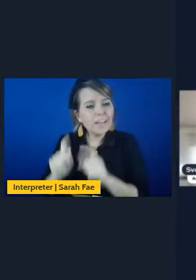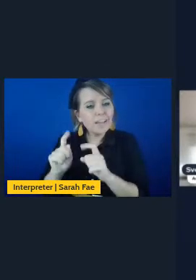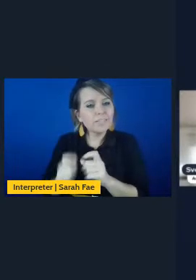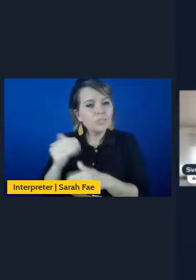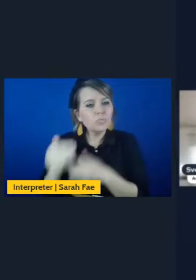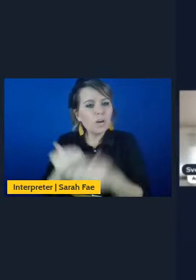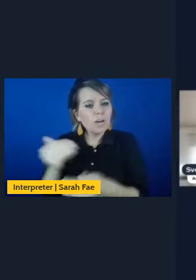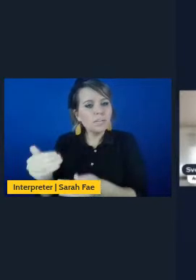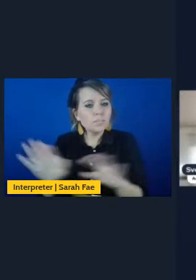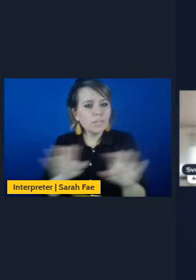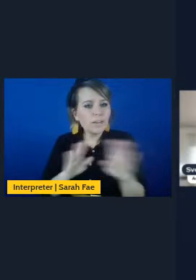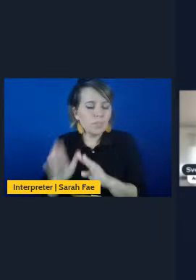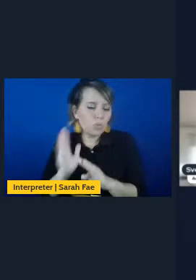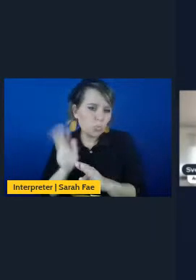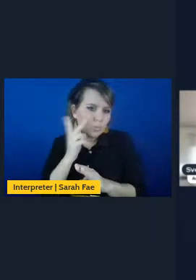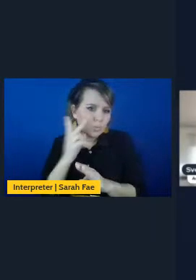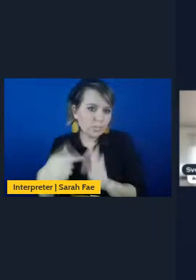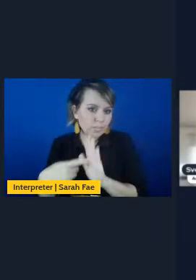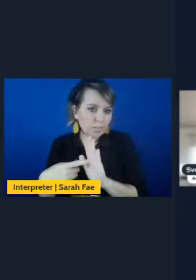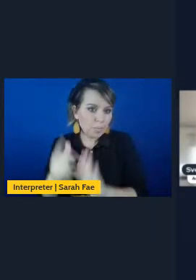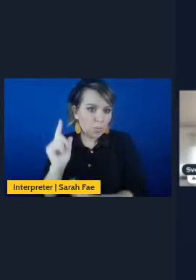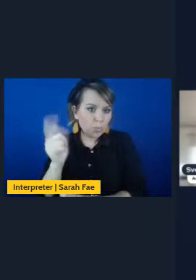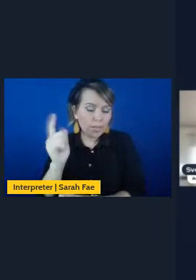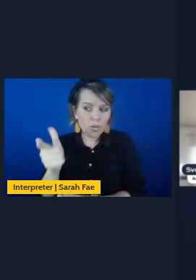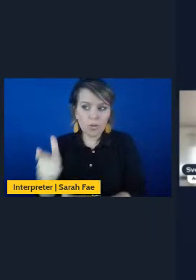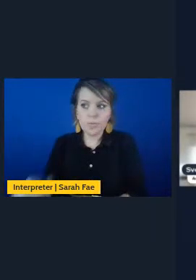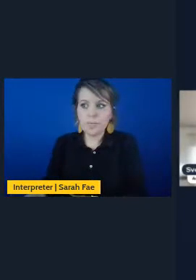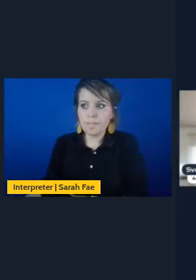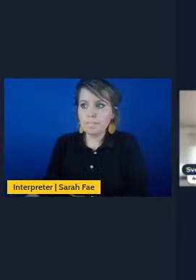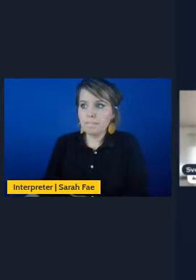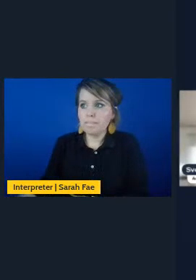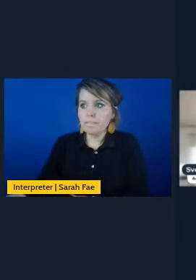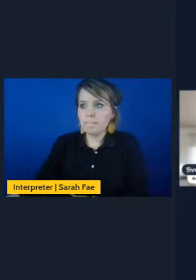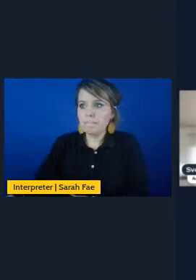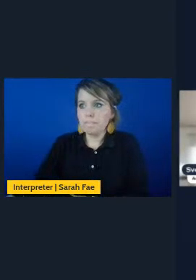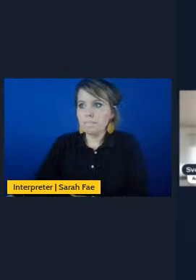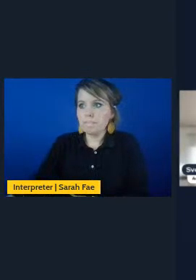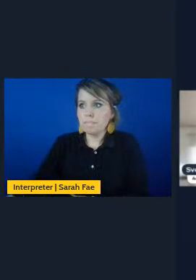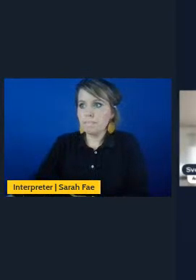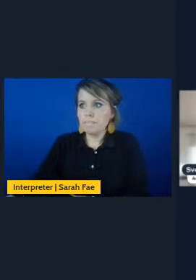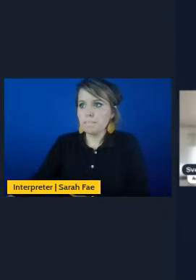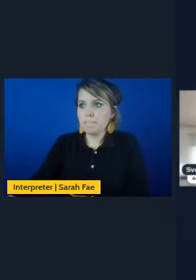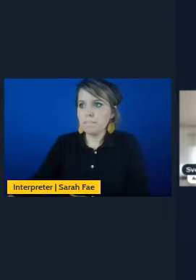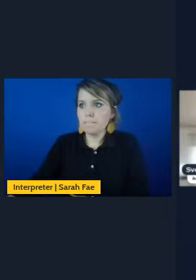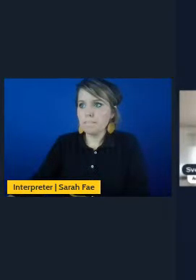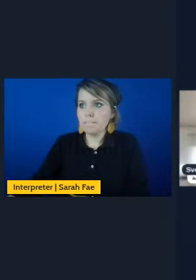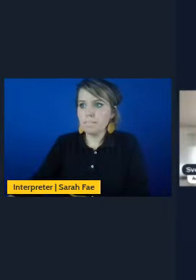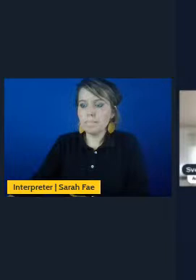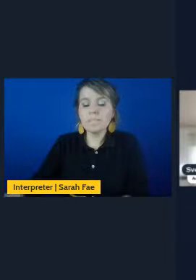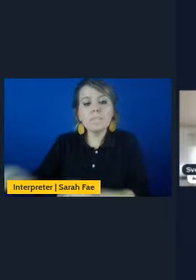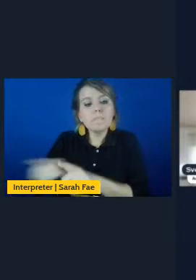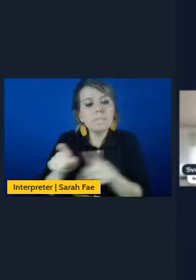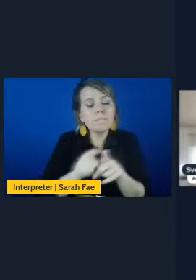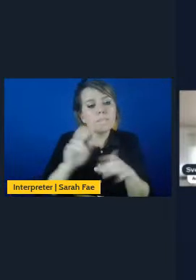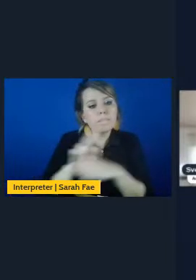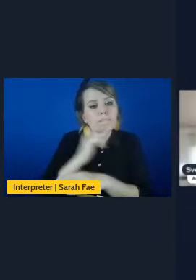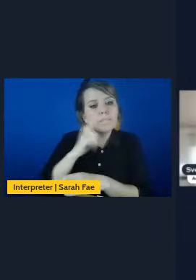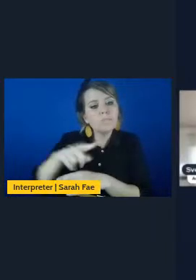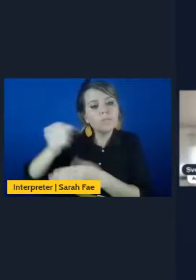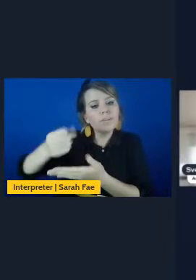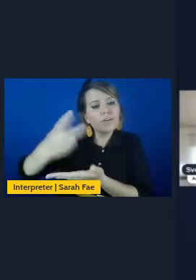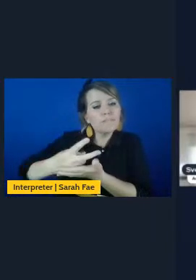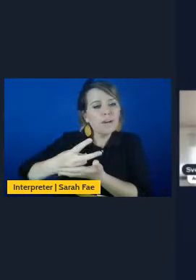demo later on. And it is also used to verify the snapshots. So there are different